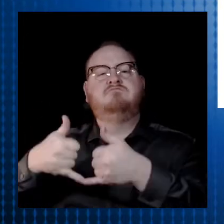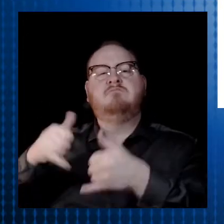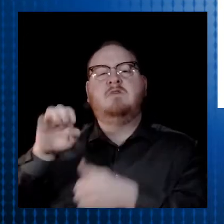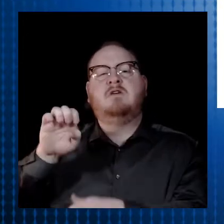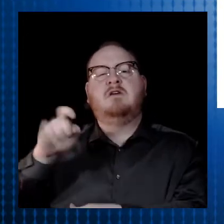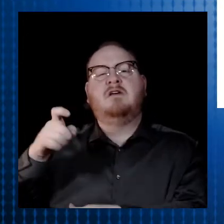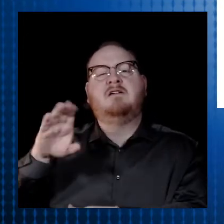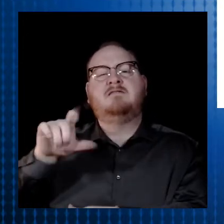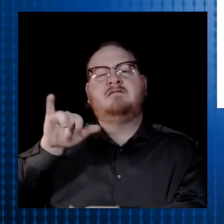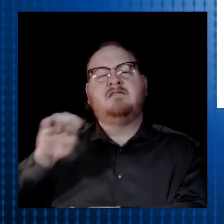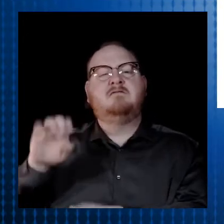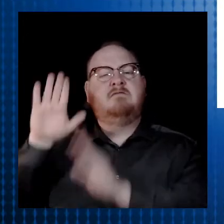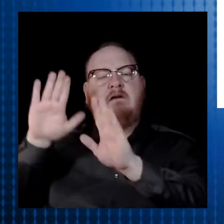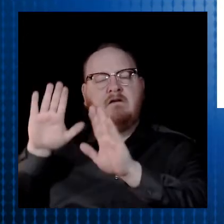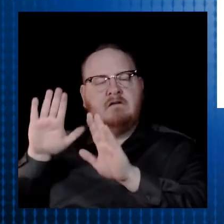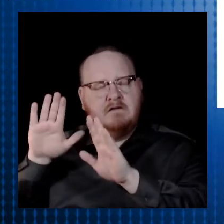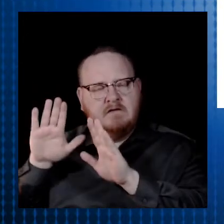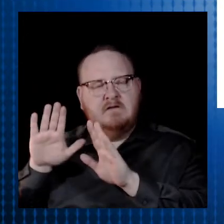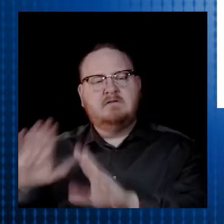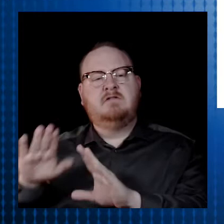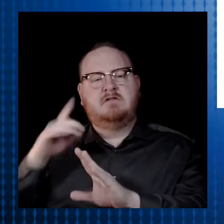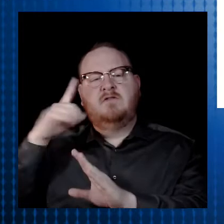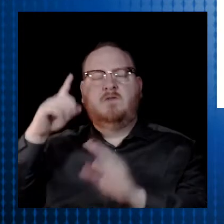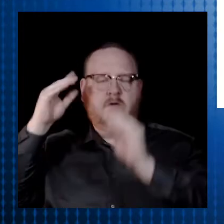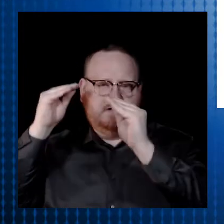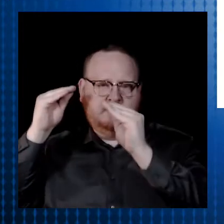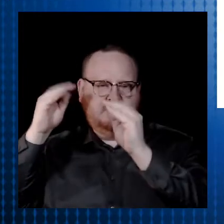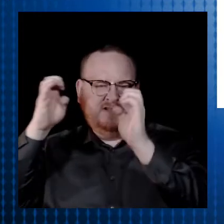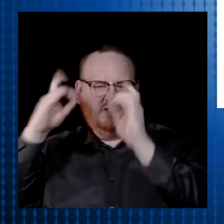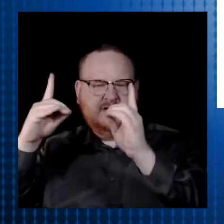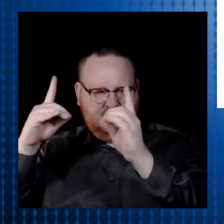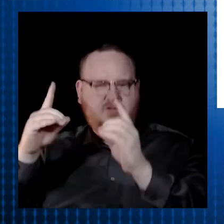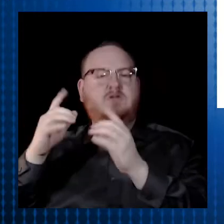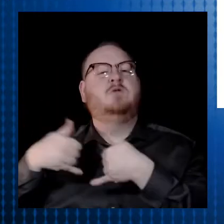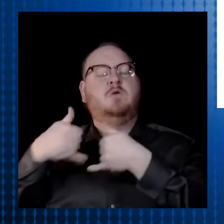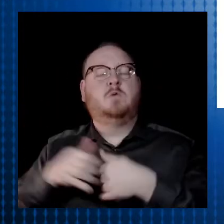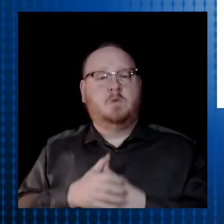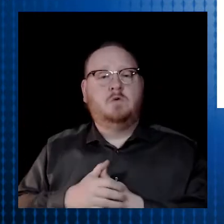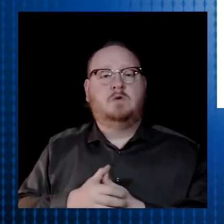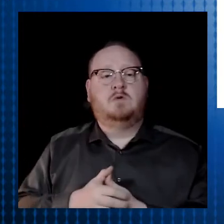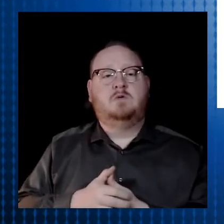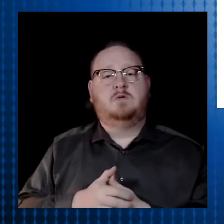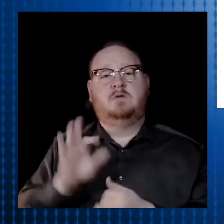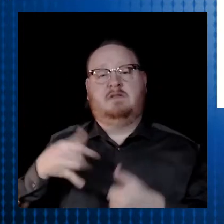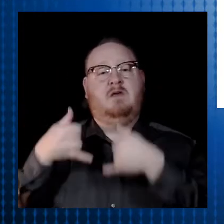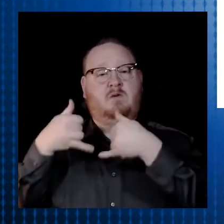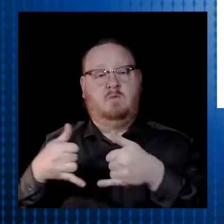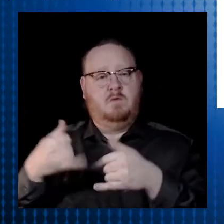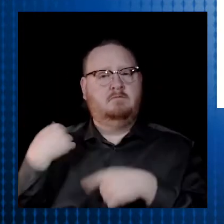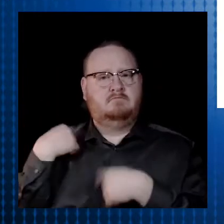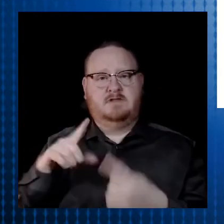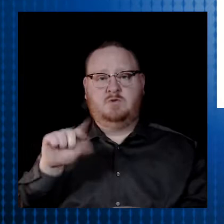Award. Our award winner has been with the Flint Community Schools since 2014.